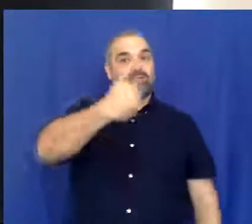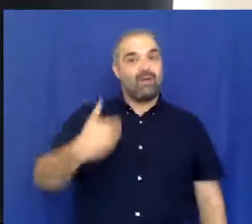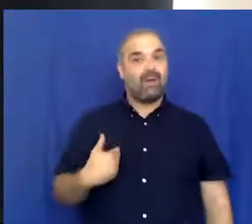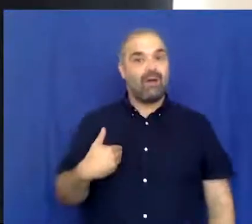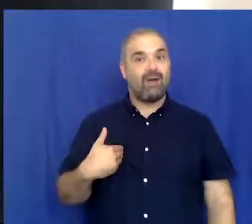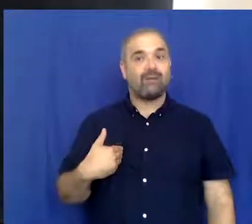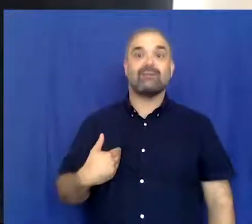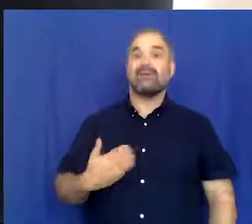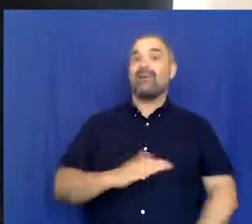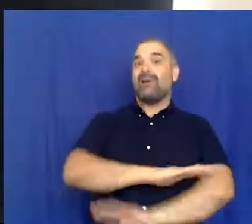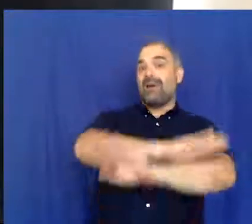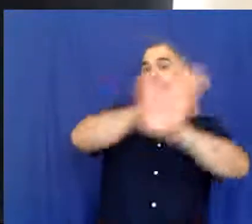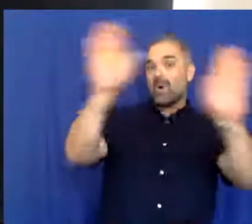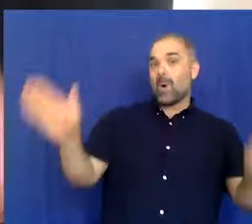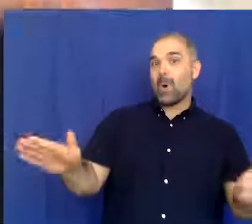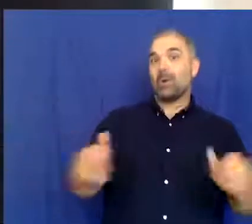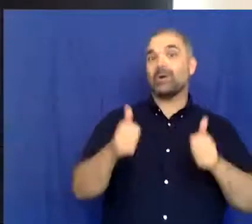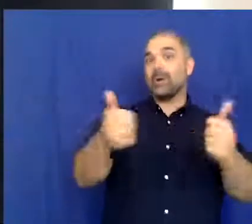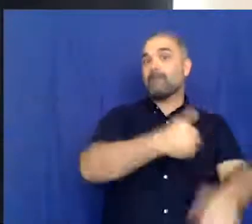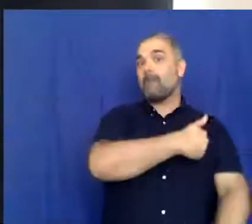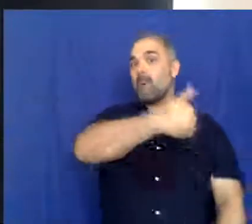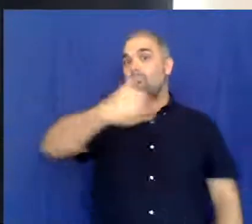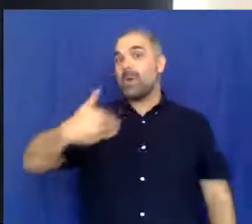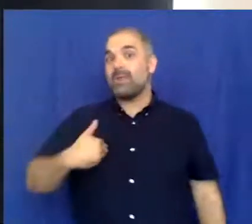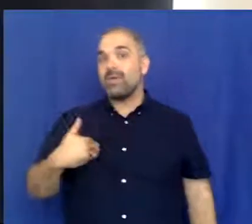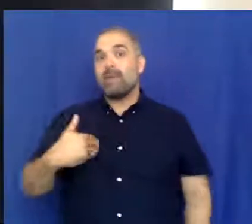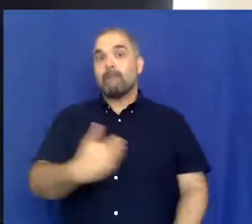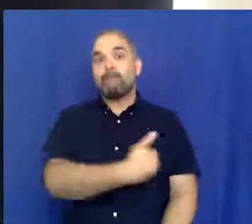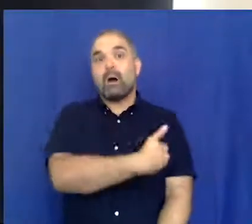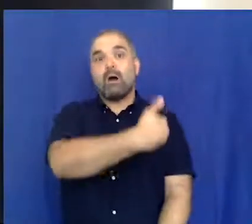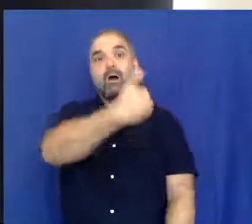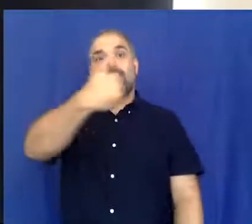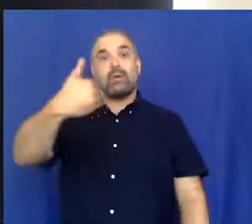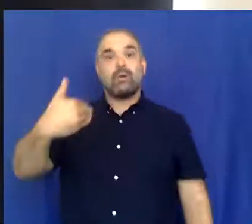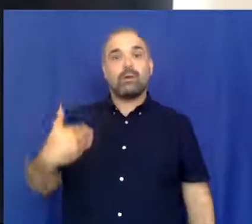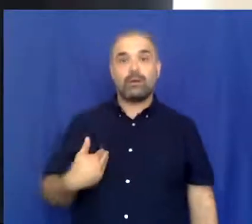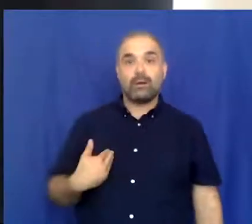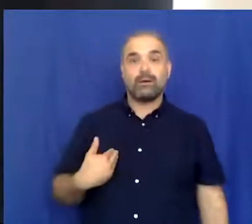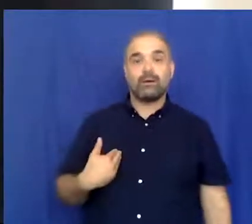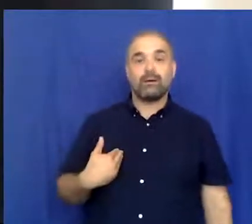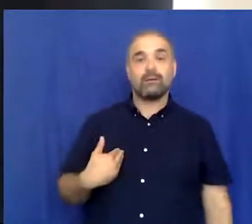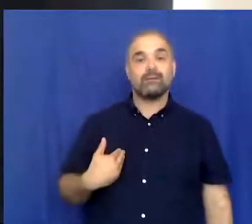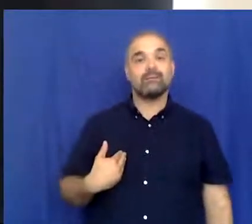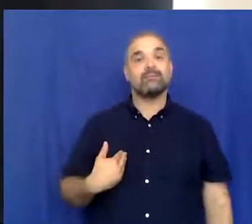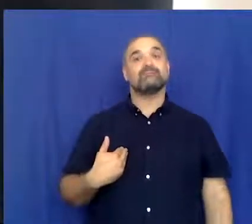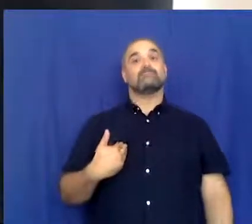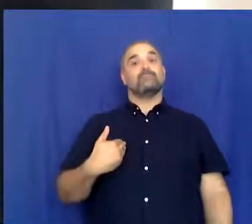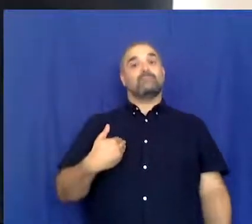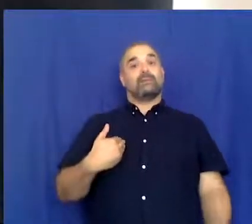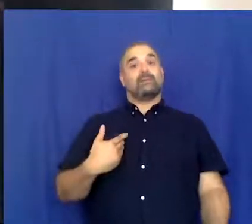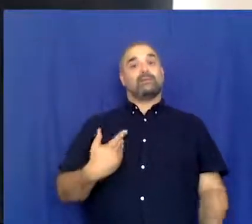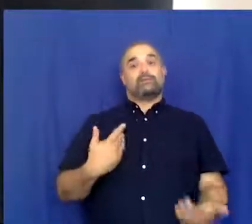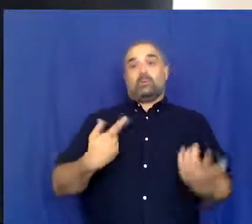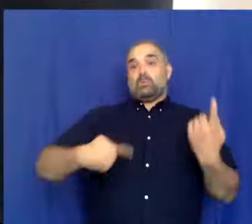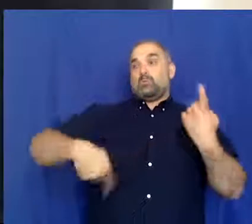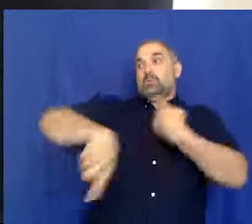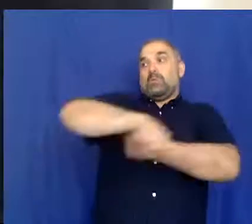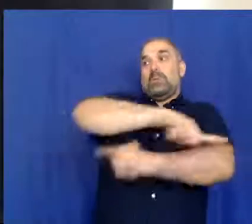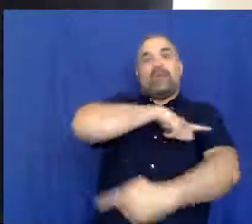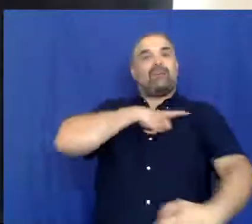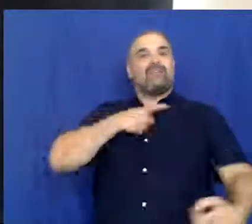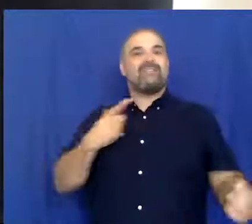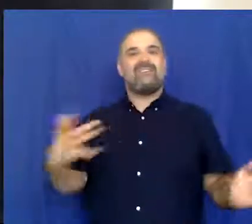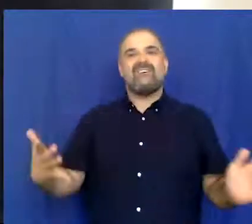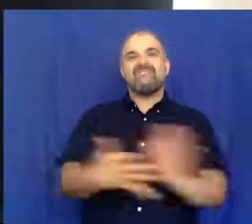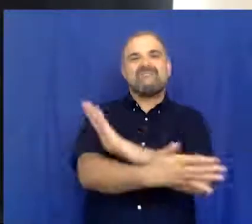morning, Borada. Hello, good morning, Borada.